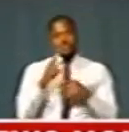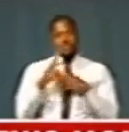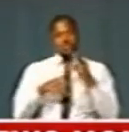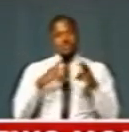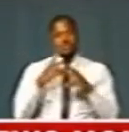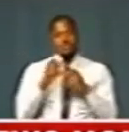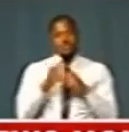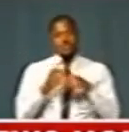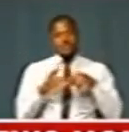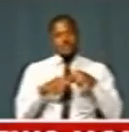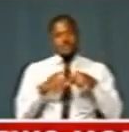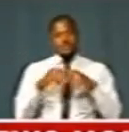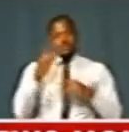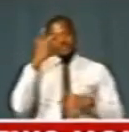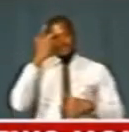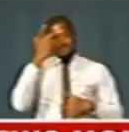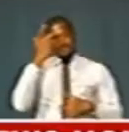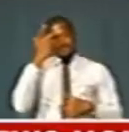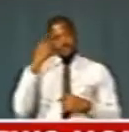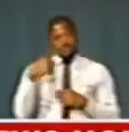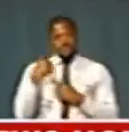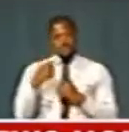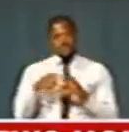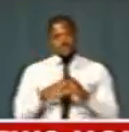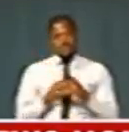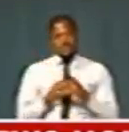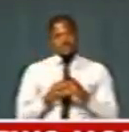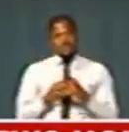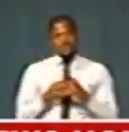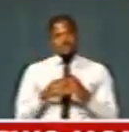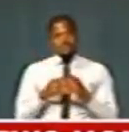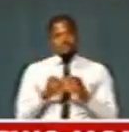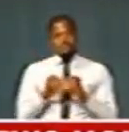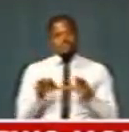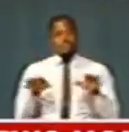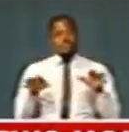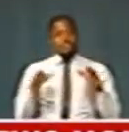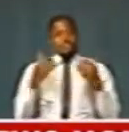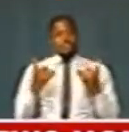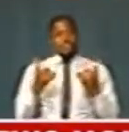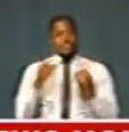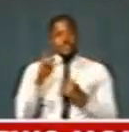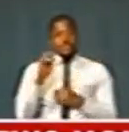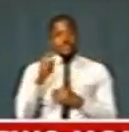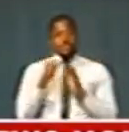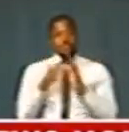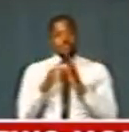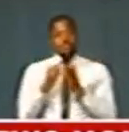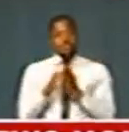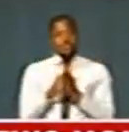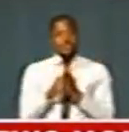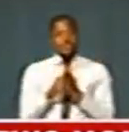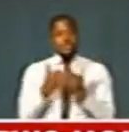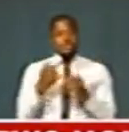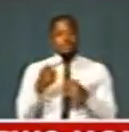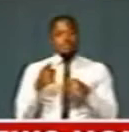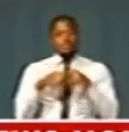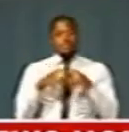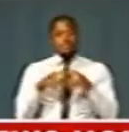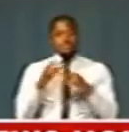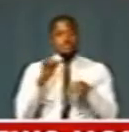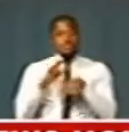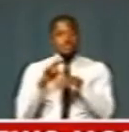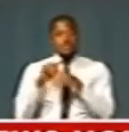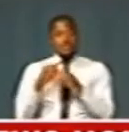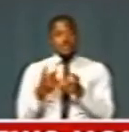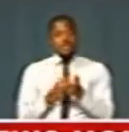from AIDS-related illnesses since the start of the epidemic. Current data shows that the prevalence rate of HIV infection